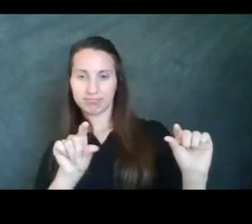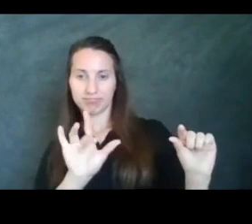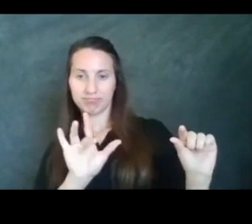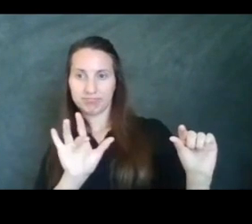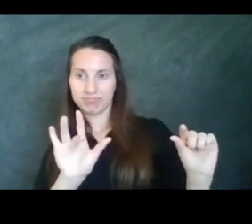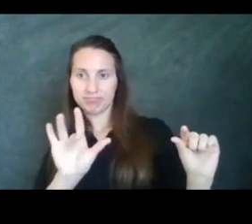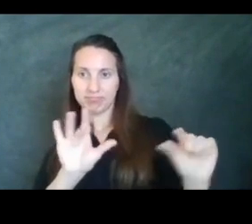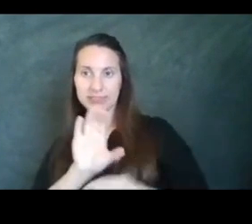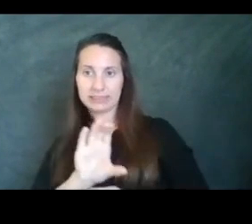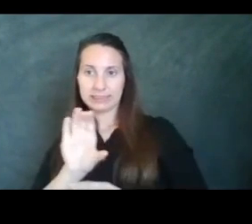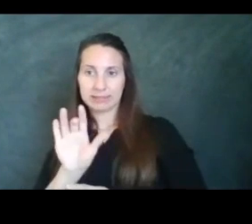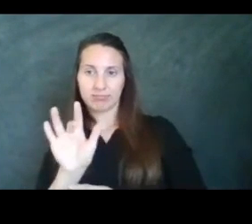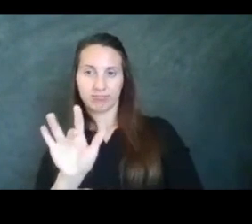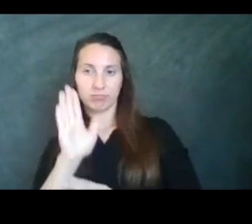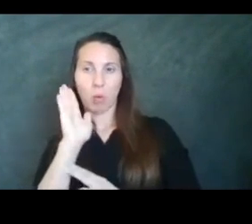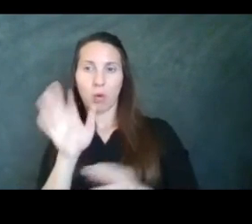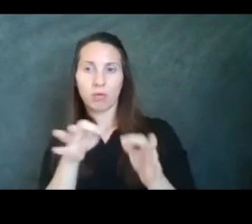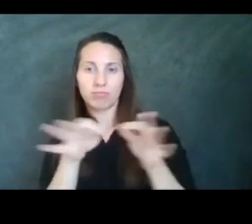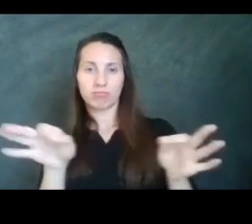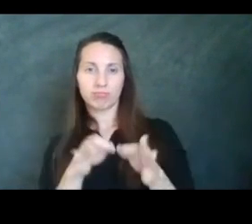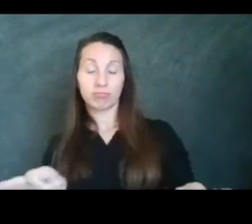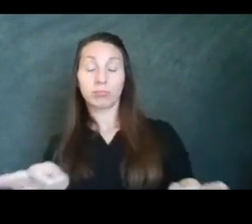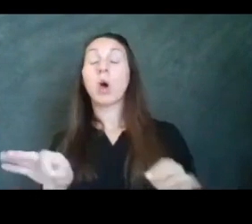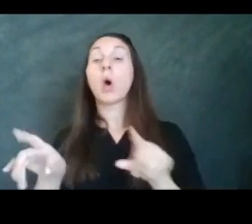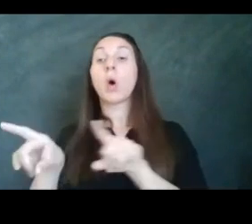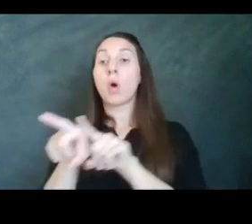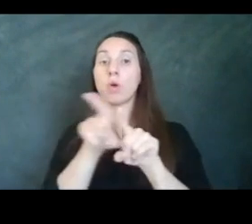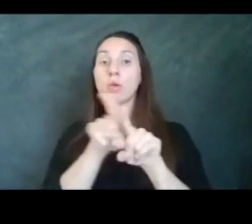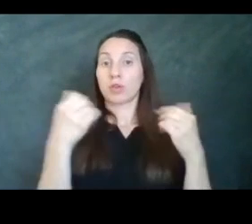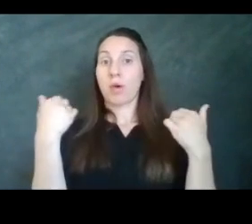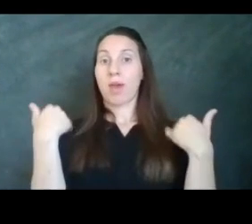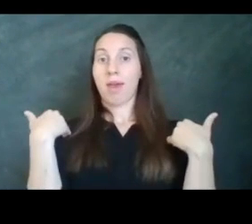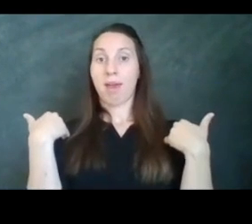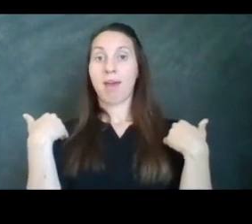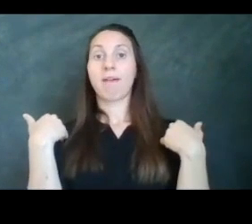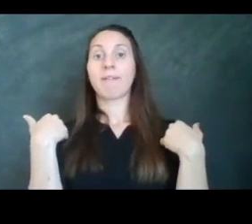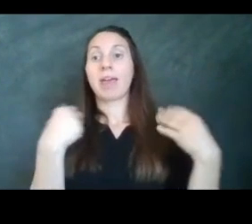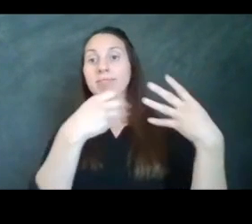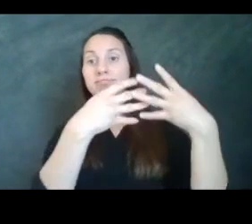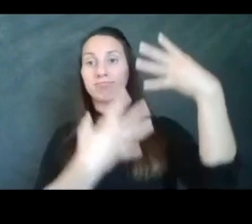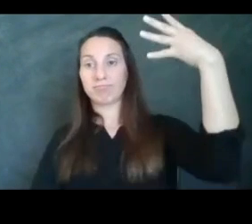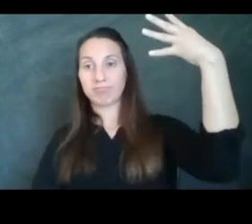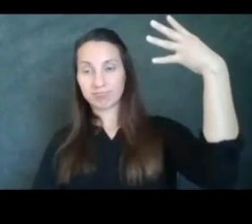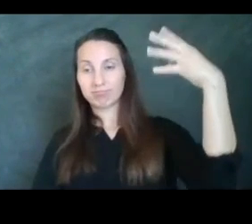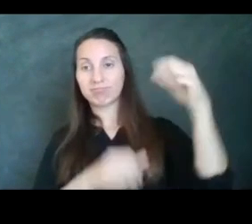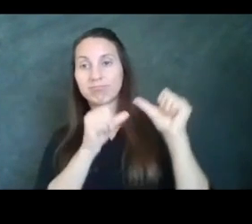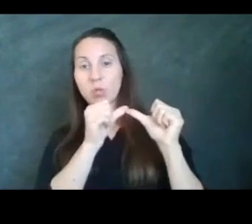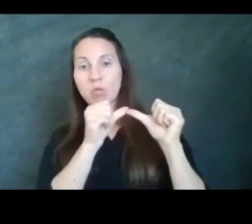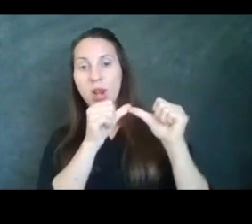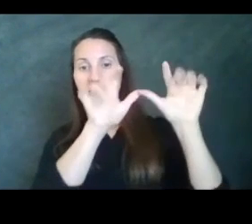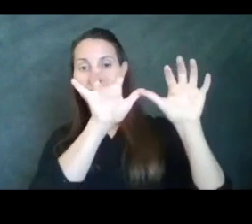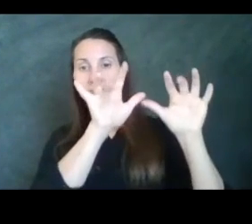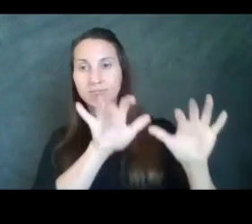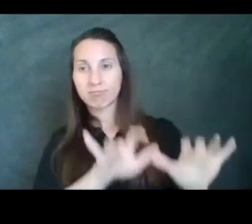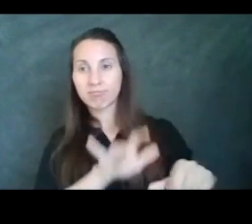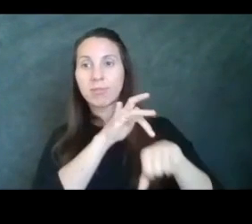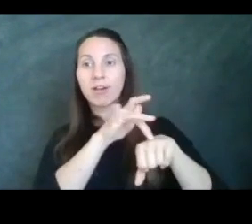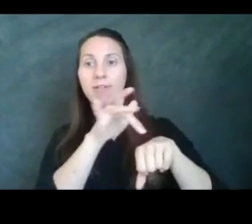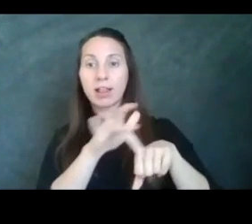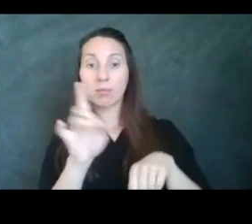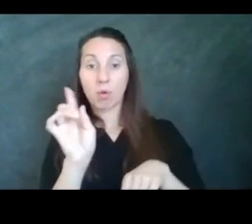pop up. Additionally, there is a running transcript available at a link that is